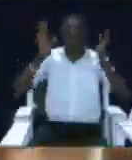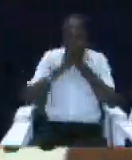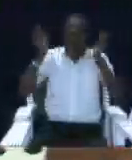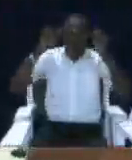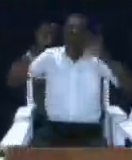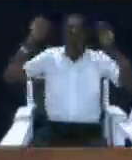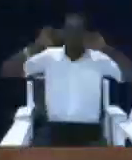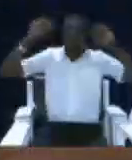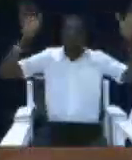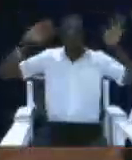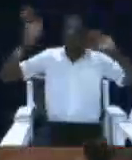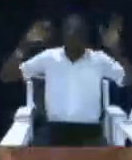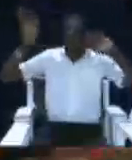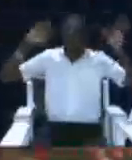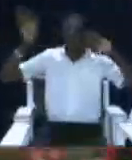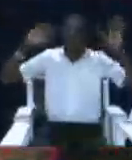Hallelujah. You can go.